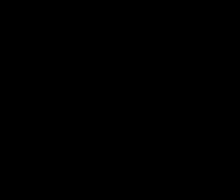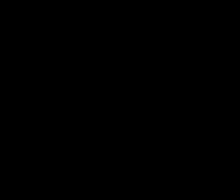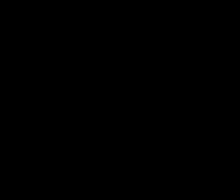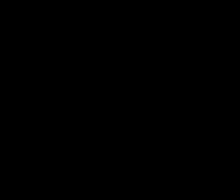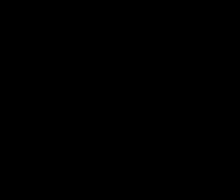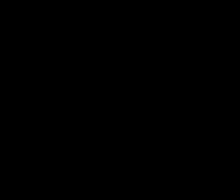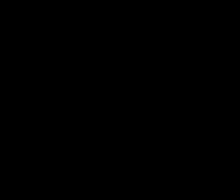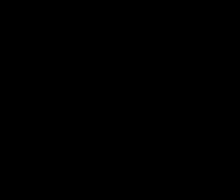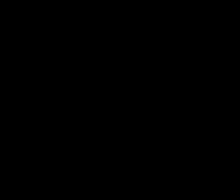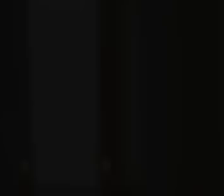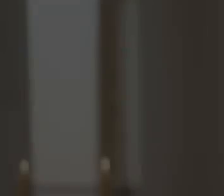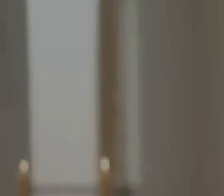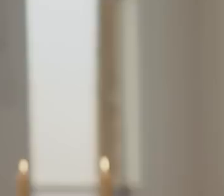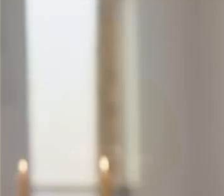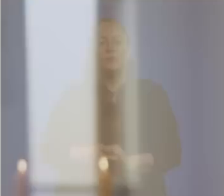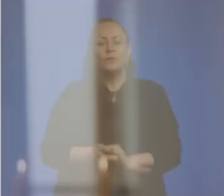Alleluia.